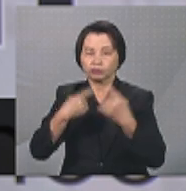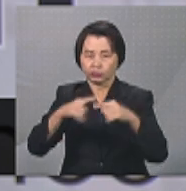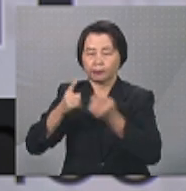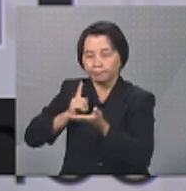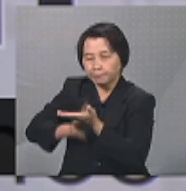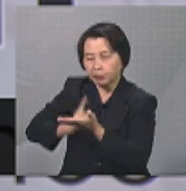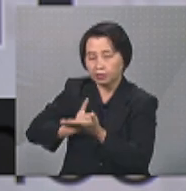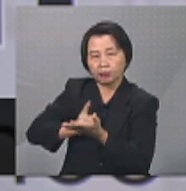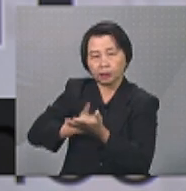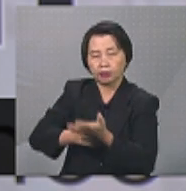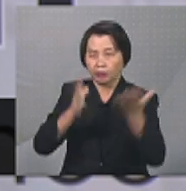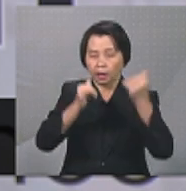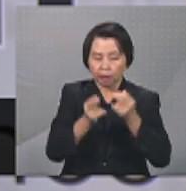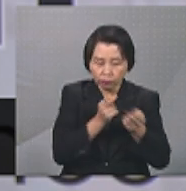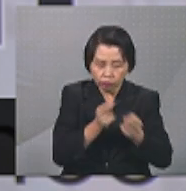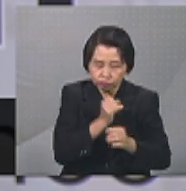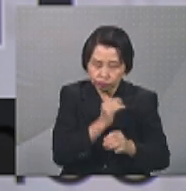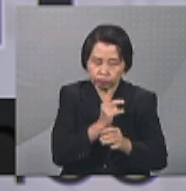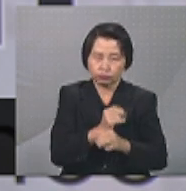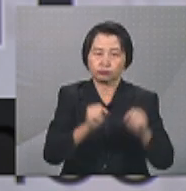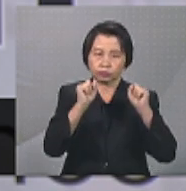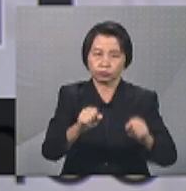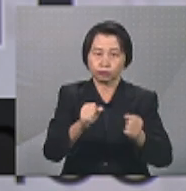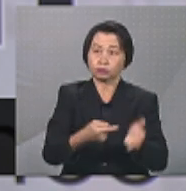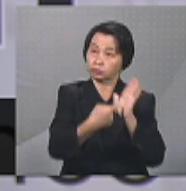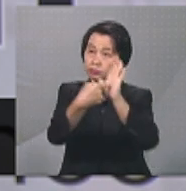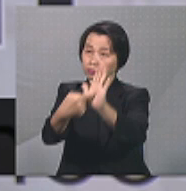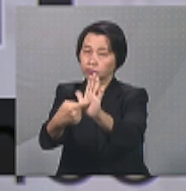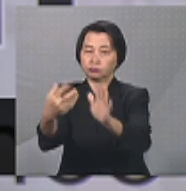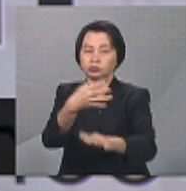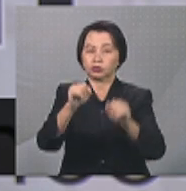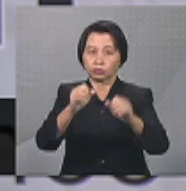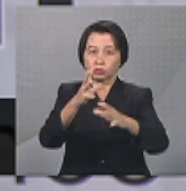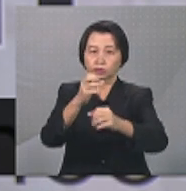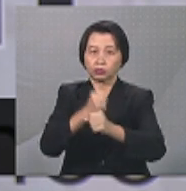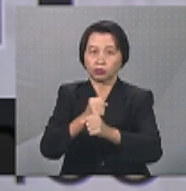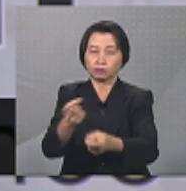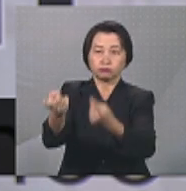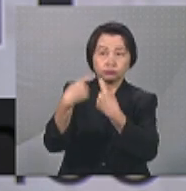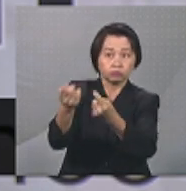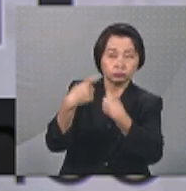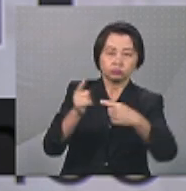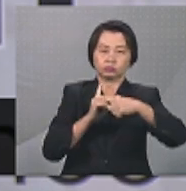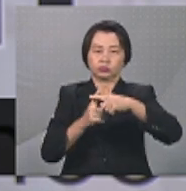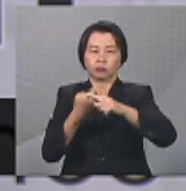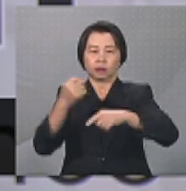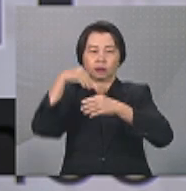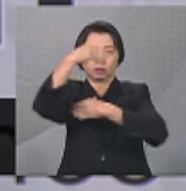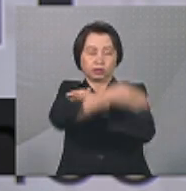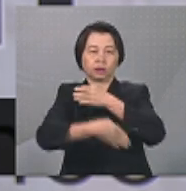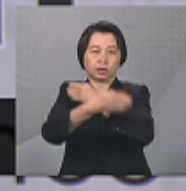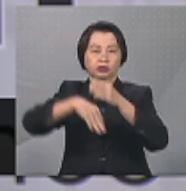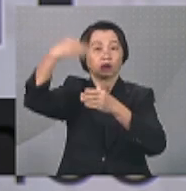kita harap usaha kita dapat diketengahkan dan juga mendapat maklum balas yang positif daripada negara-negara